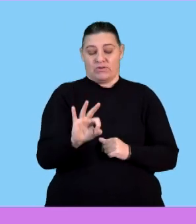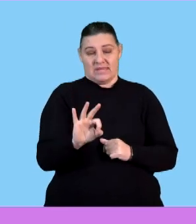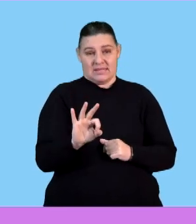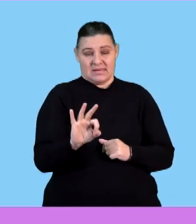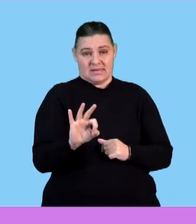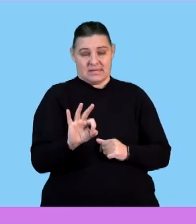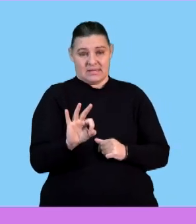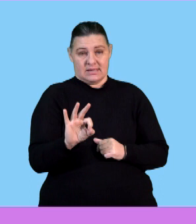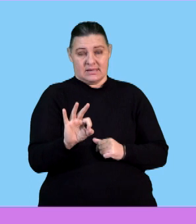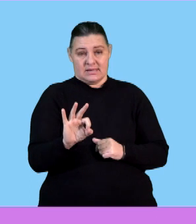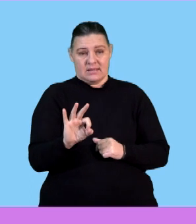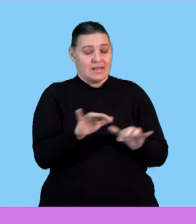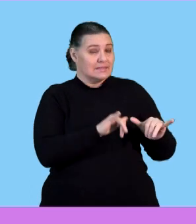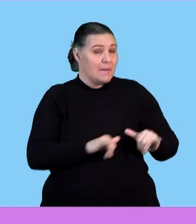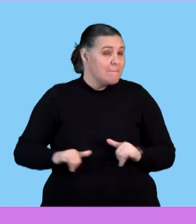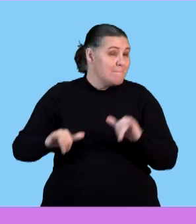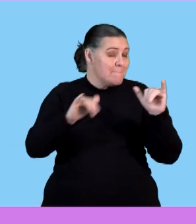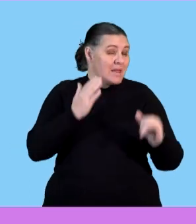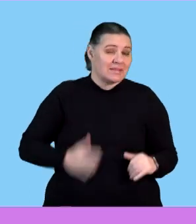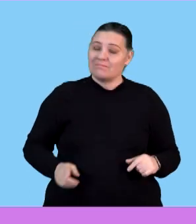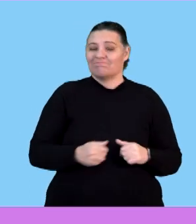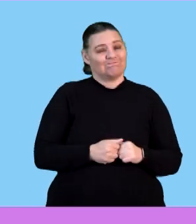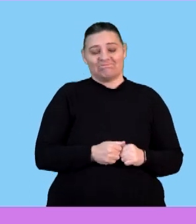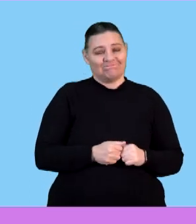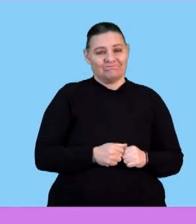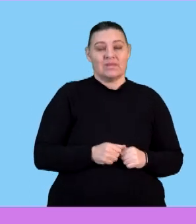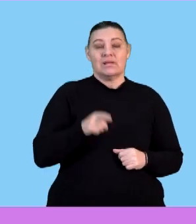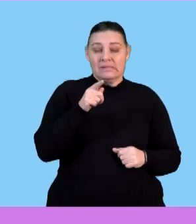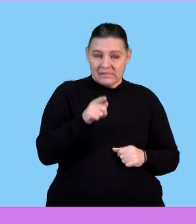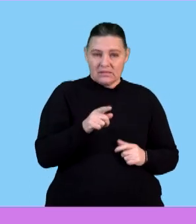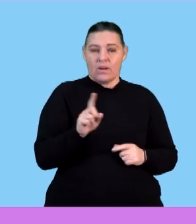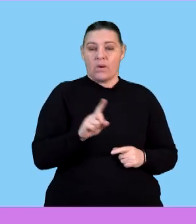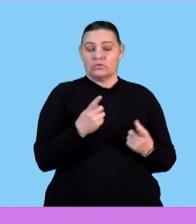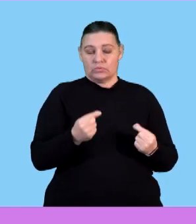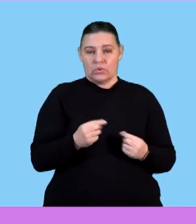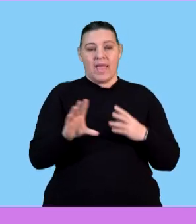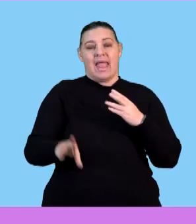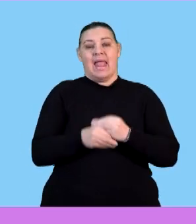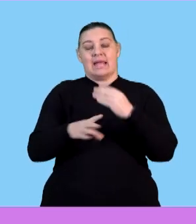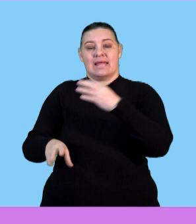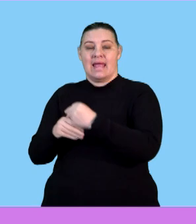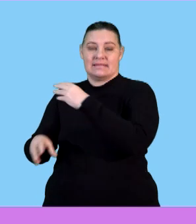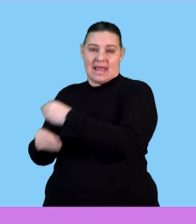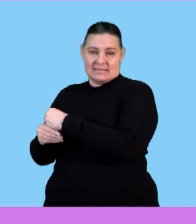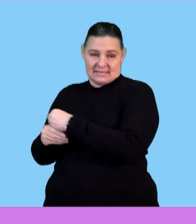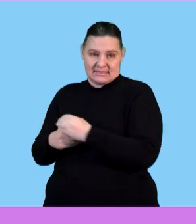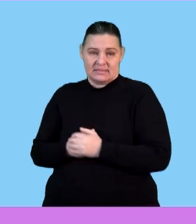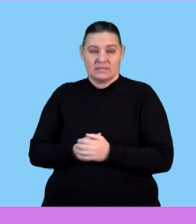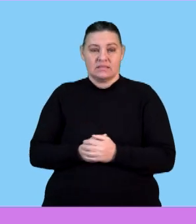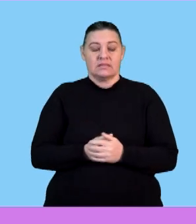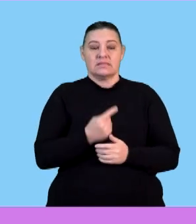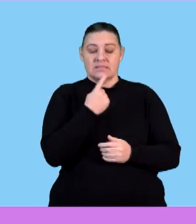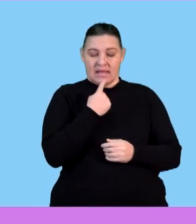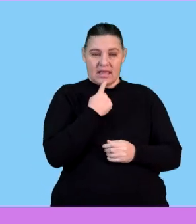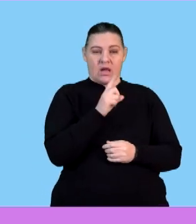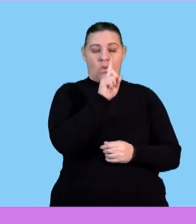lengths. They're not necessarily all equal. So what we need to do there for this formula is we need to add up all 3 lengths. So if we